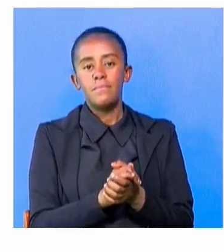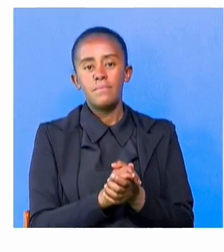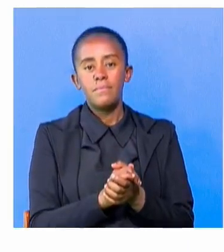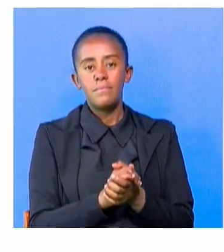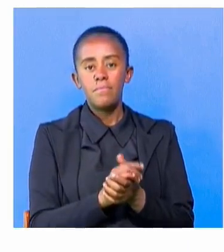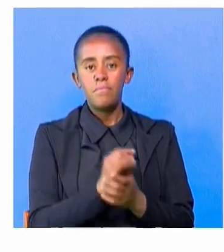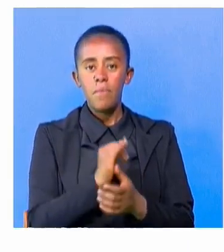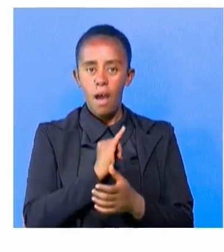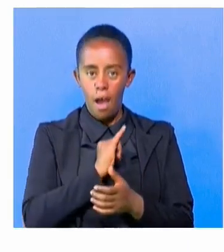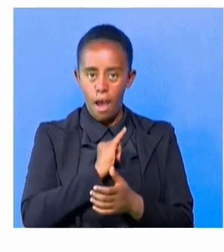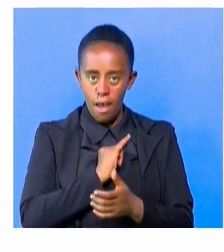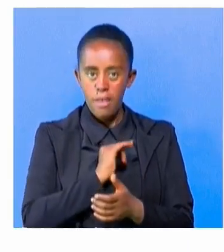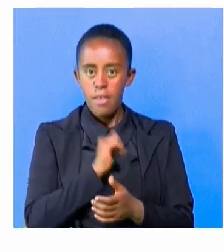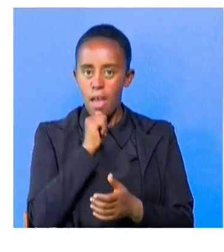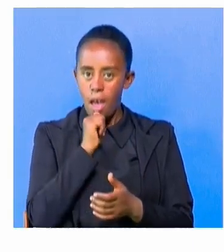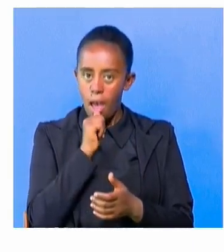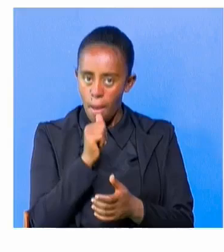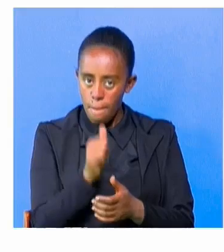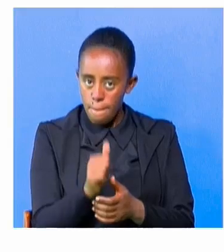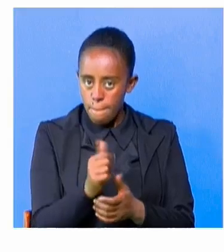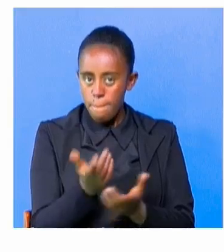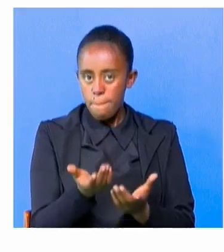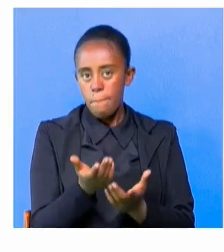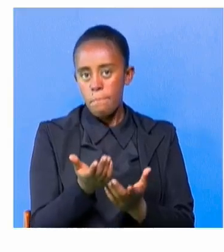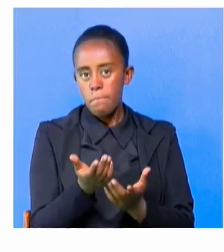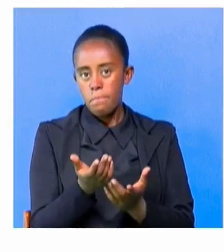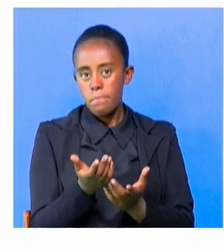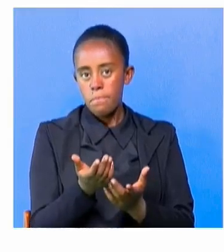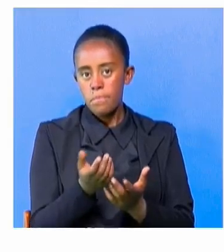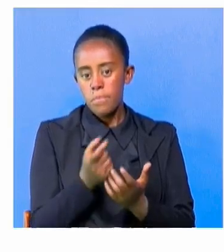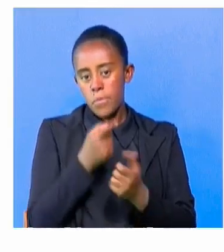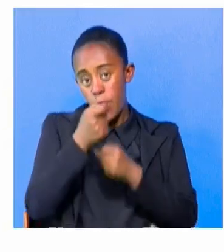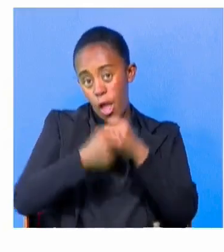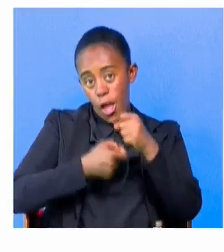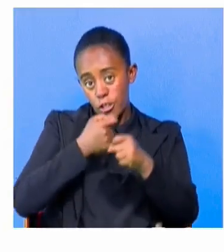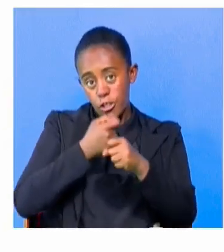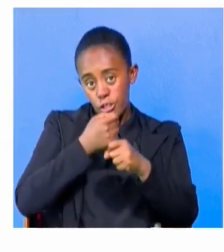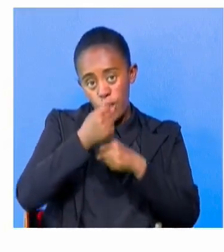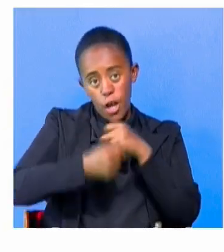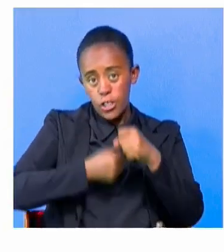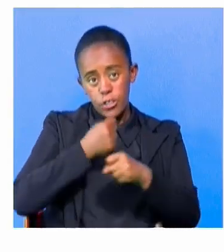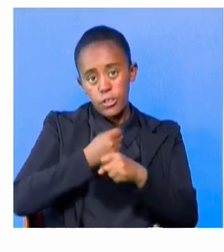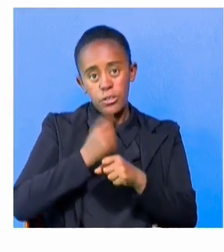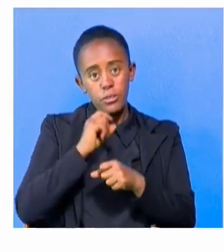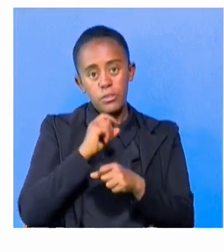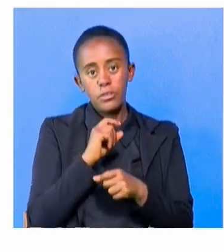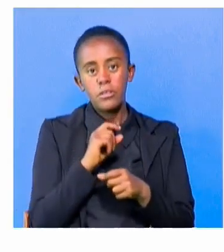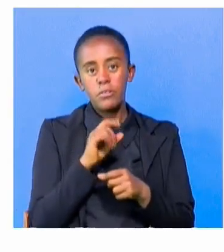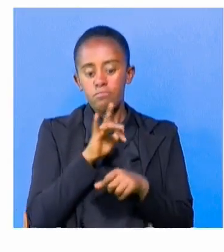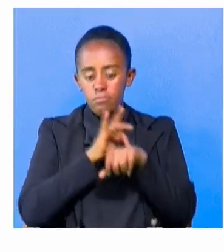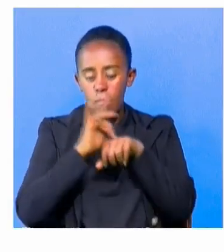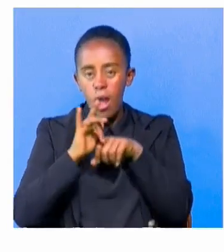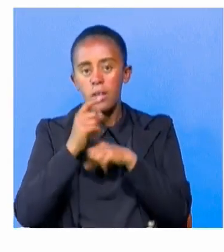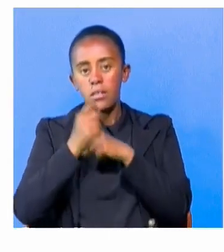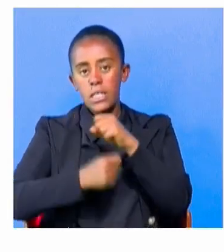I am, at least you have to tell your age, okay? I am blank years